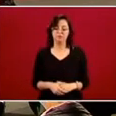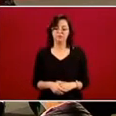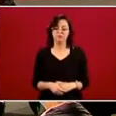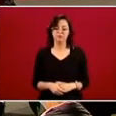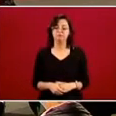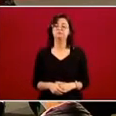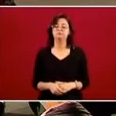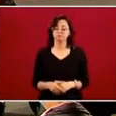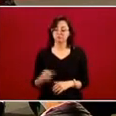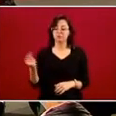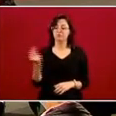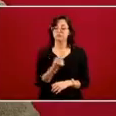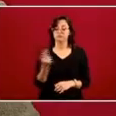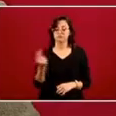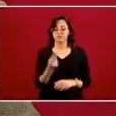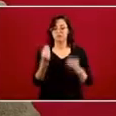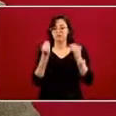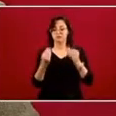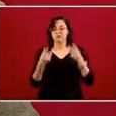in